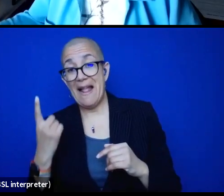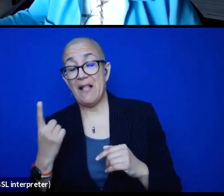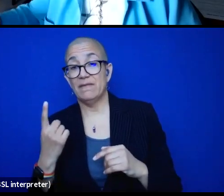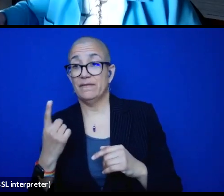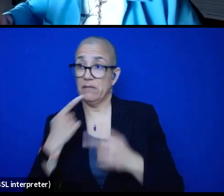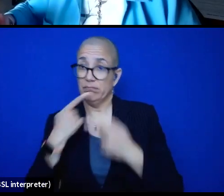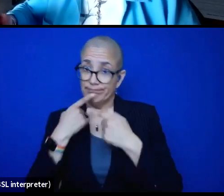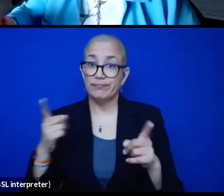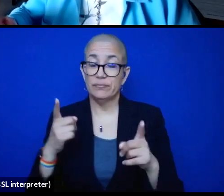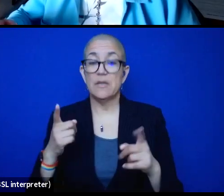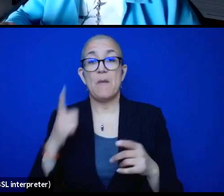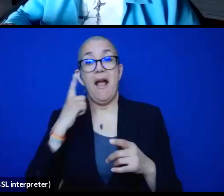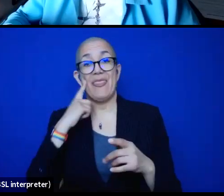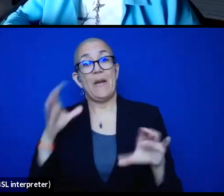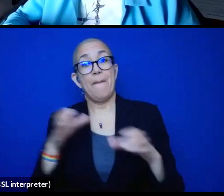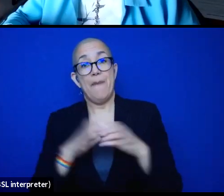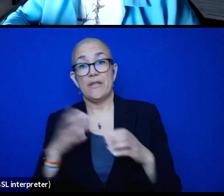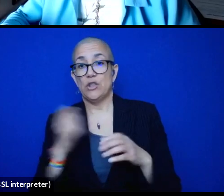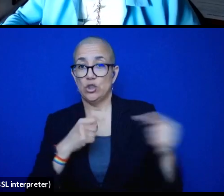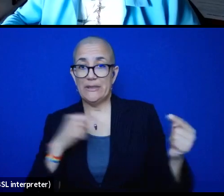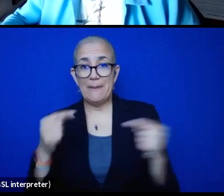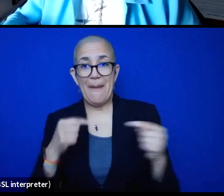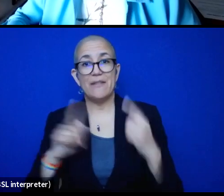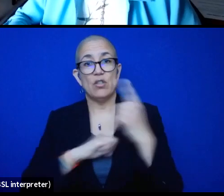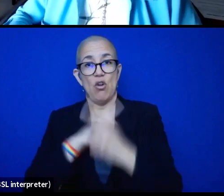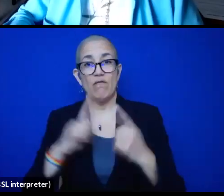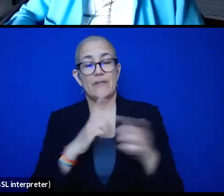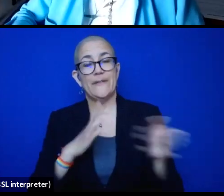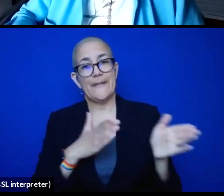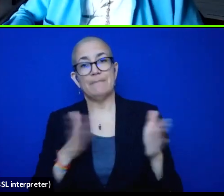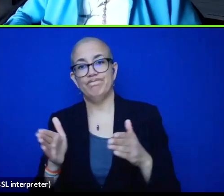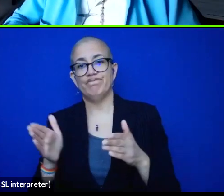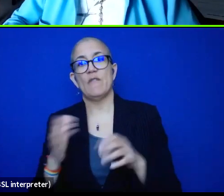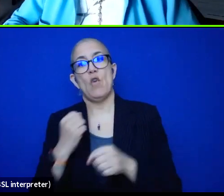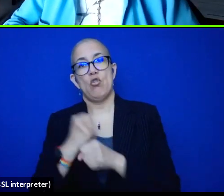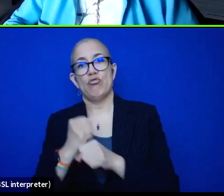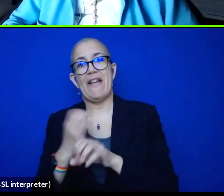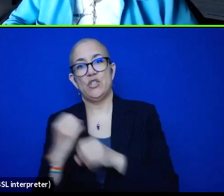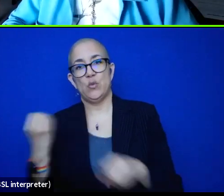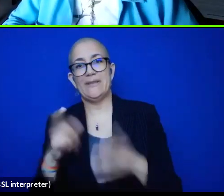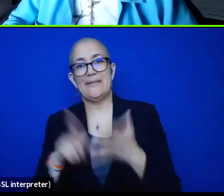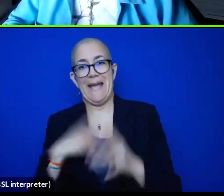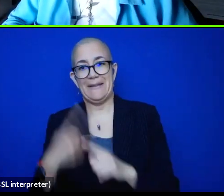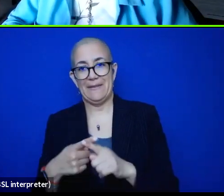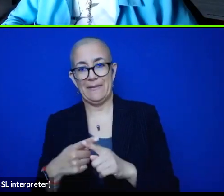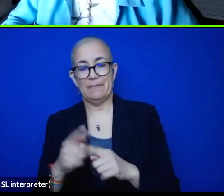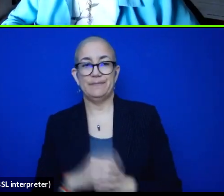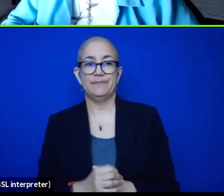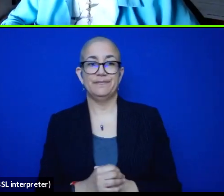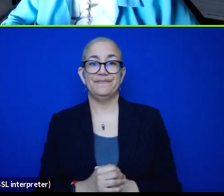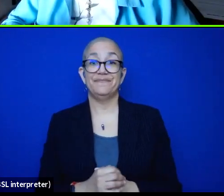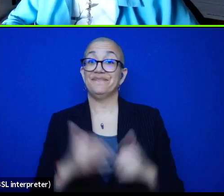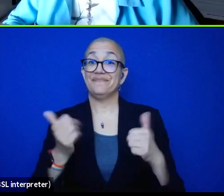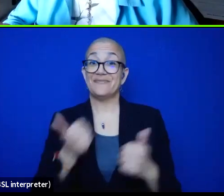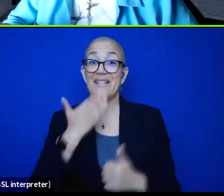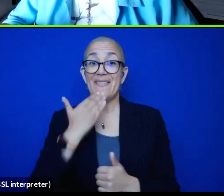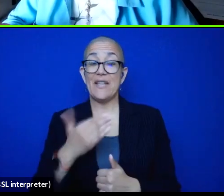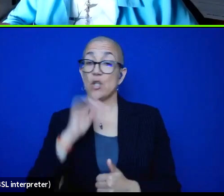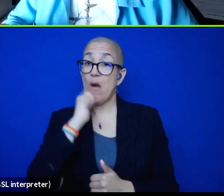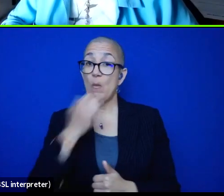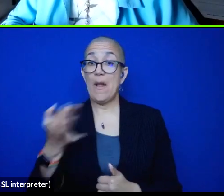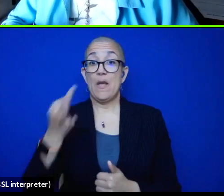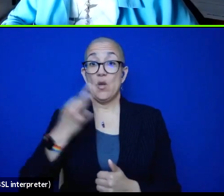at conference, and let's move towards a graduate tax. Okay, thank you very much. Now, I'll take a question that's come in on